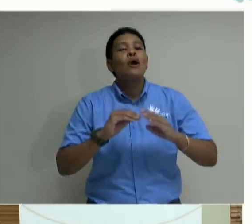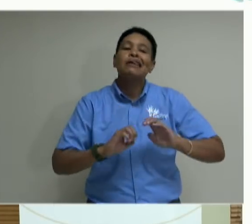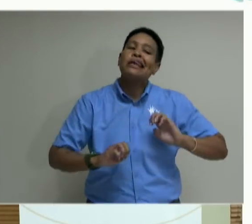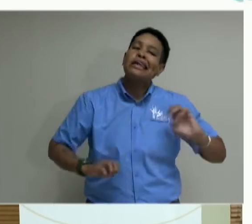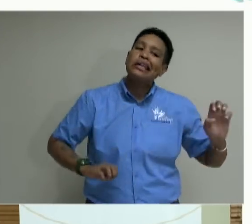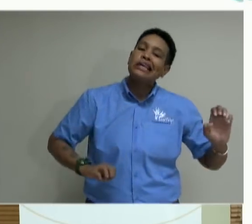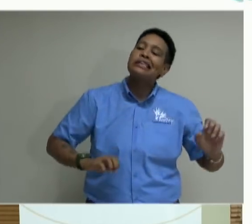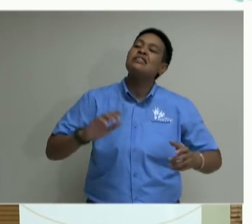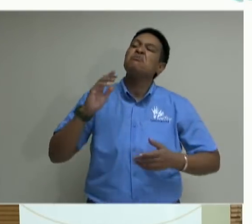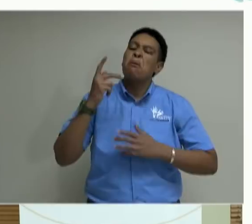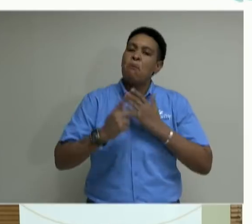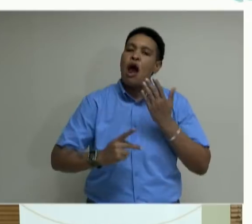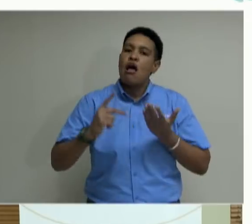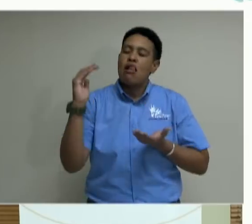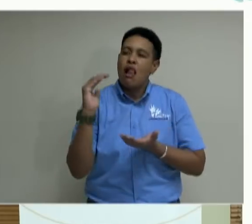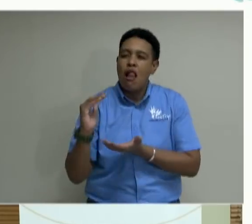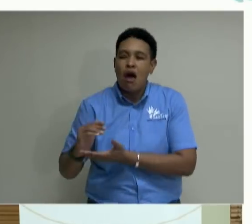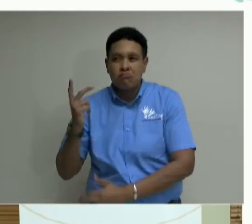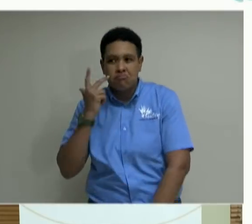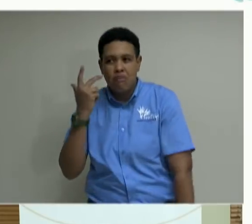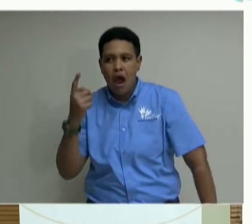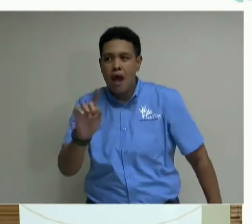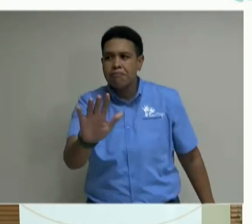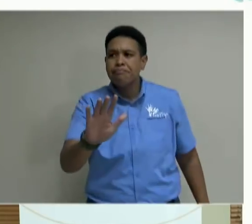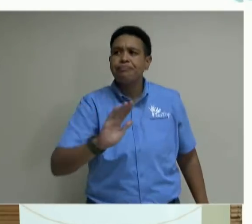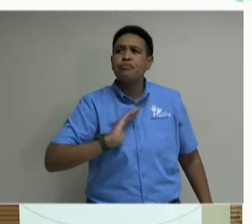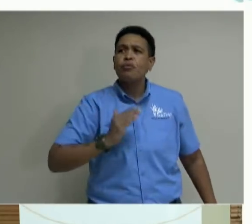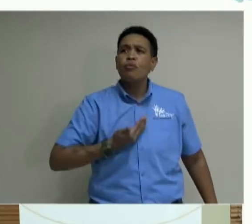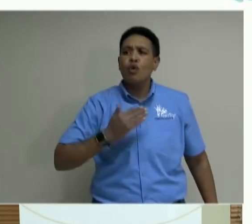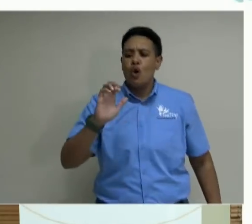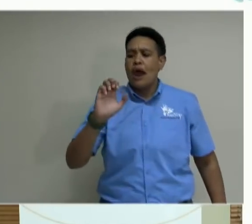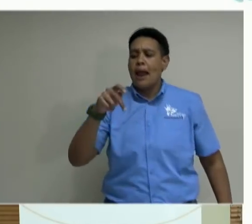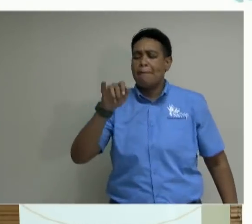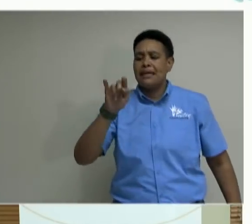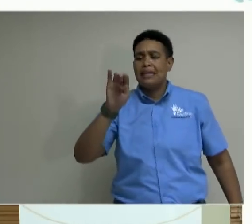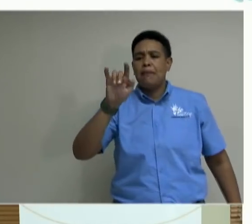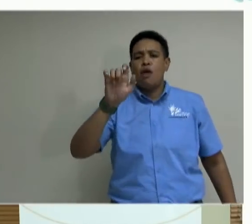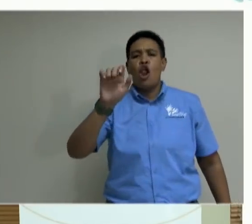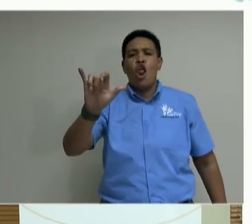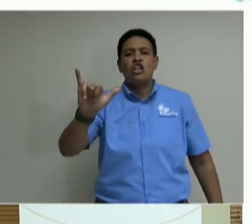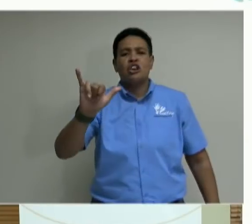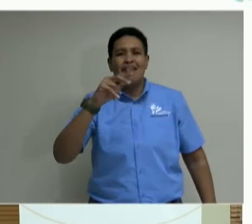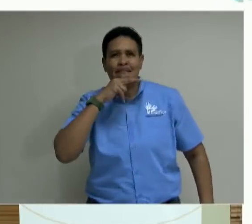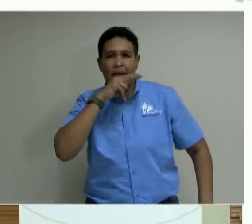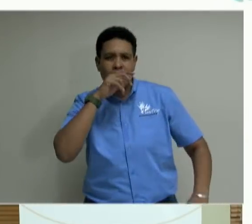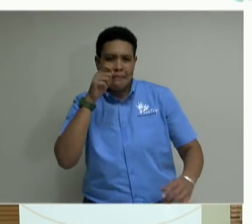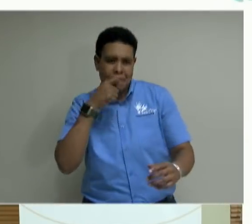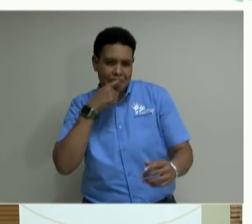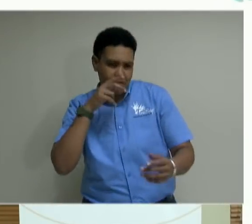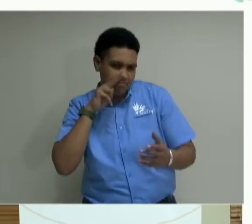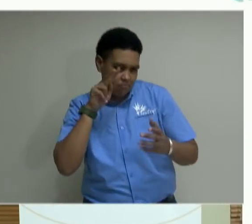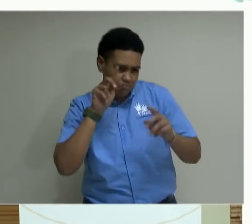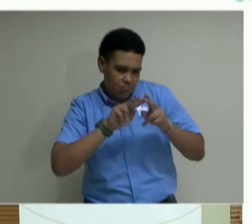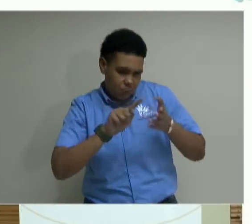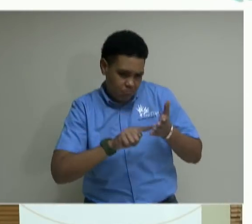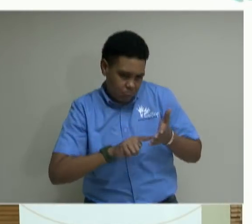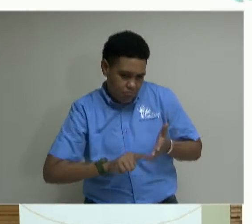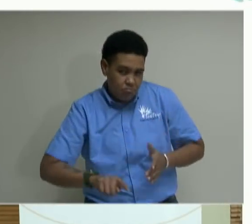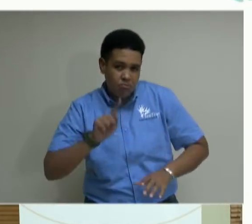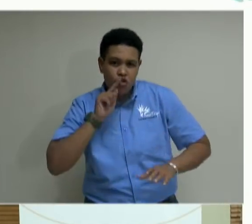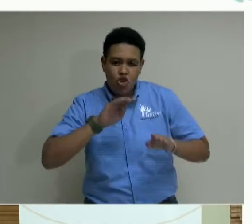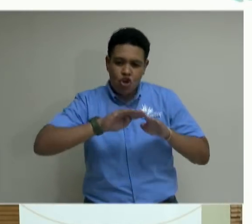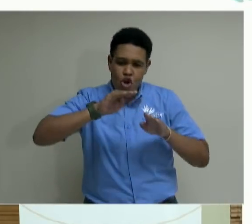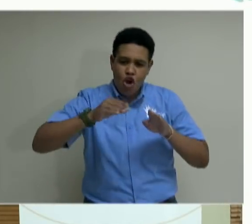parishes. This is our epidemiological curve, and we can see our trends